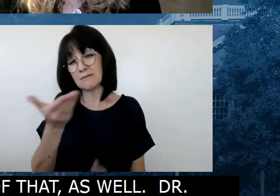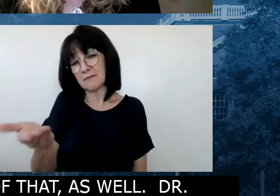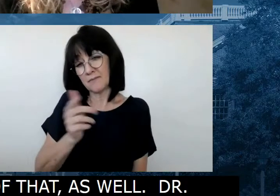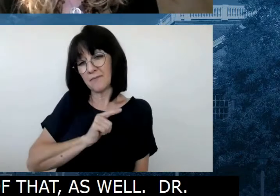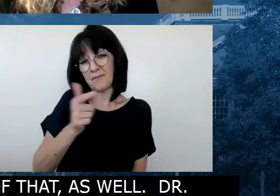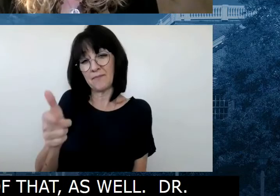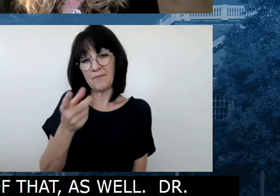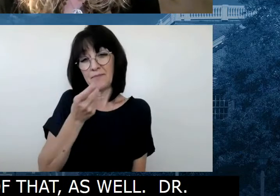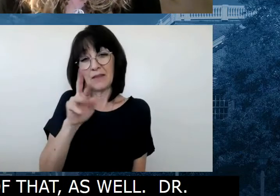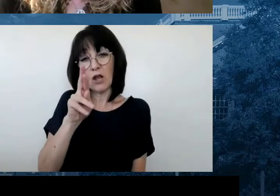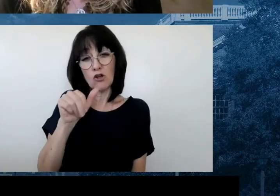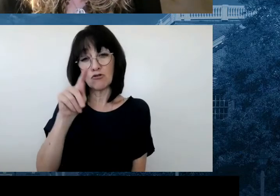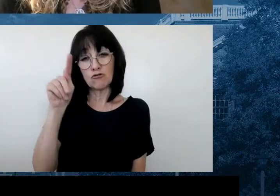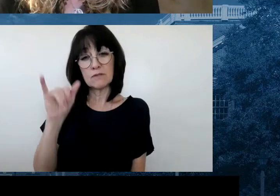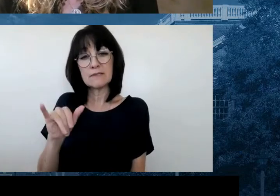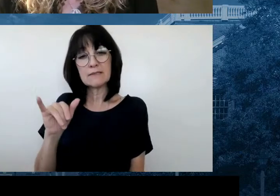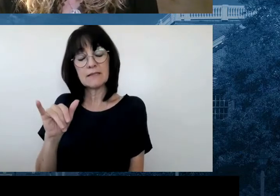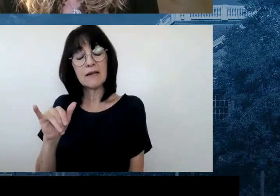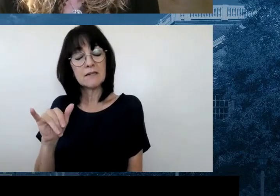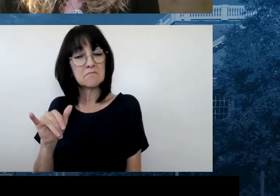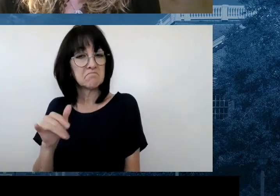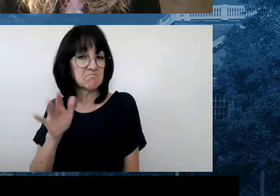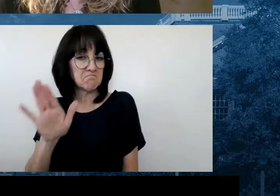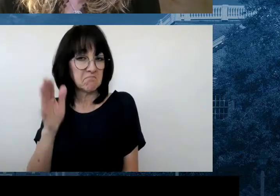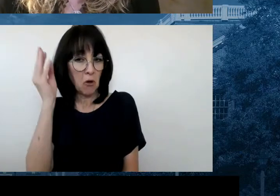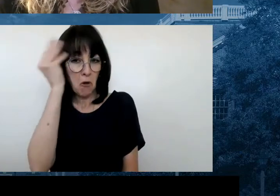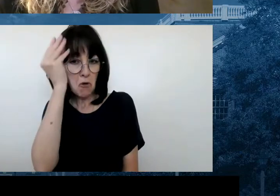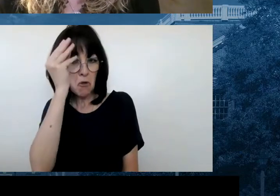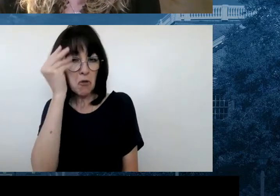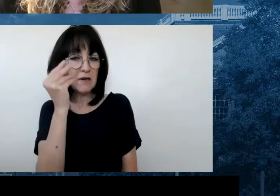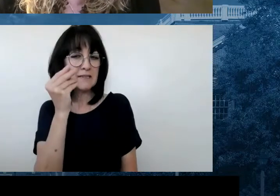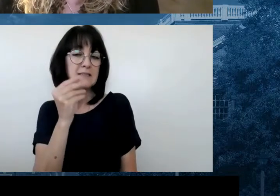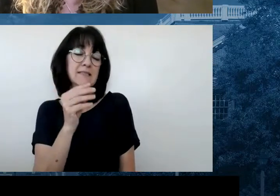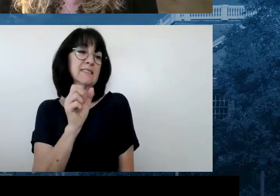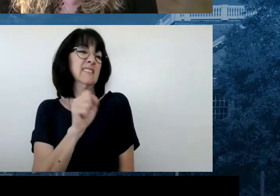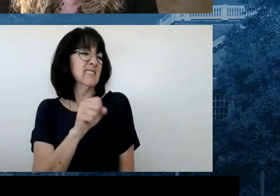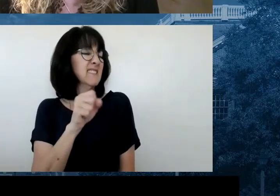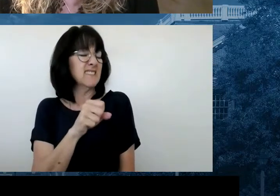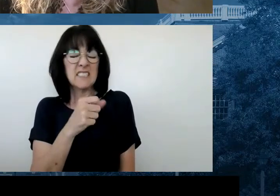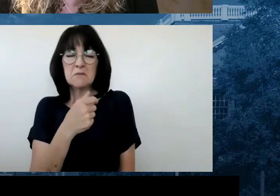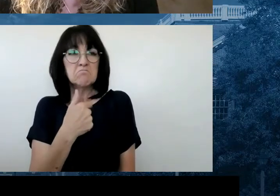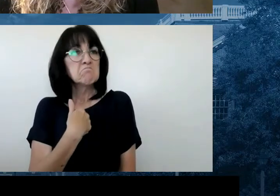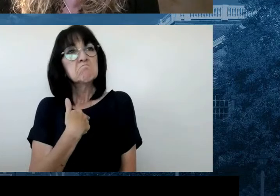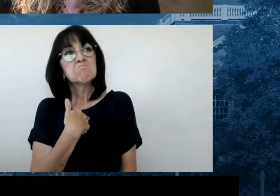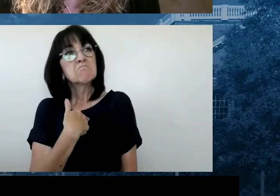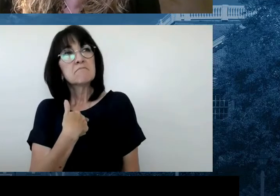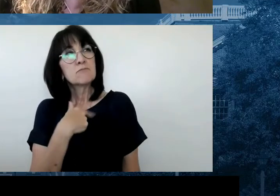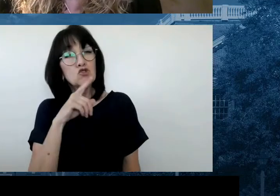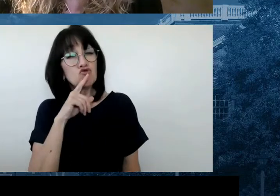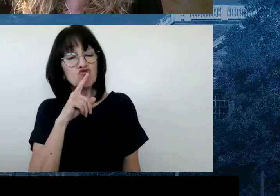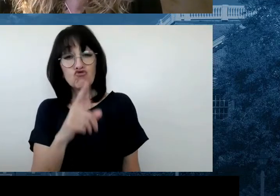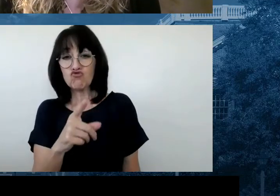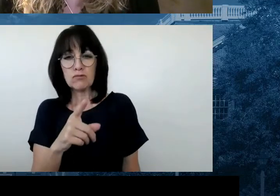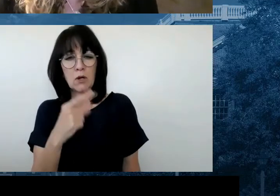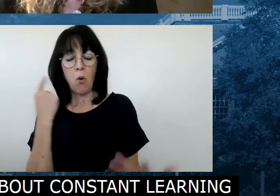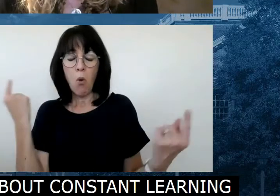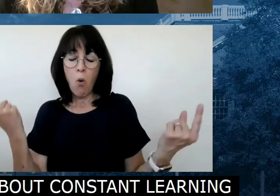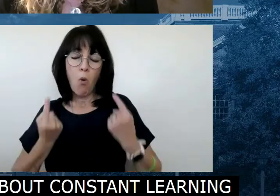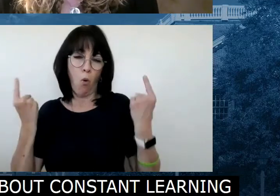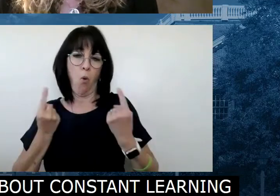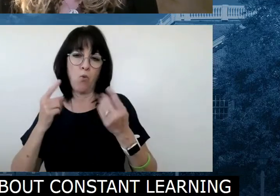I will just say, I think we're all about constant learning and improvement, and